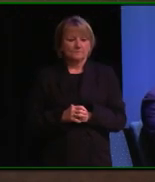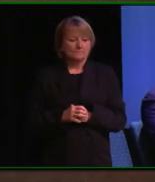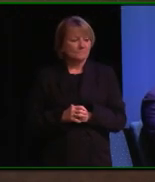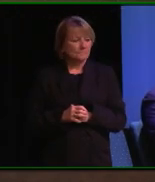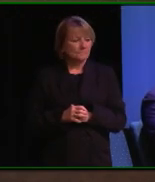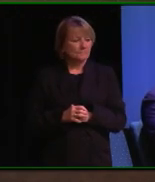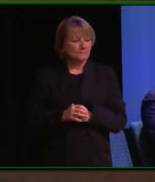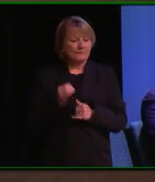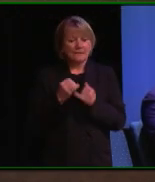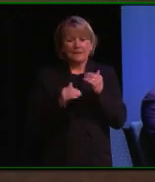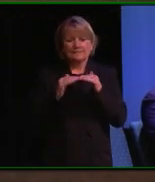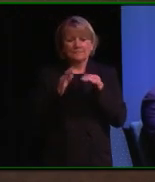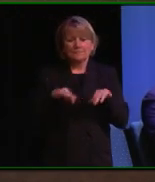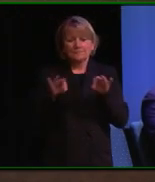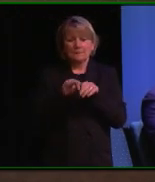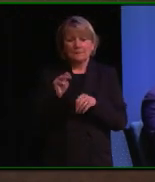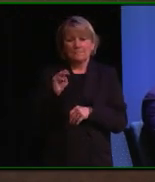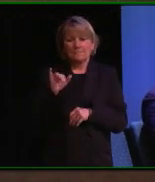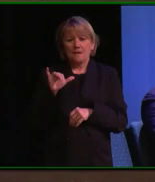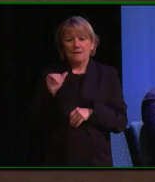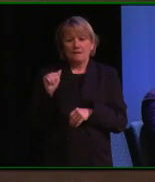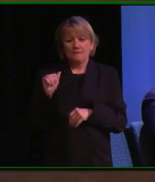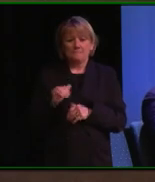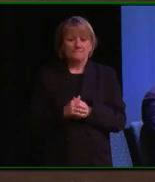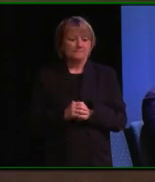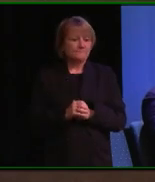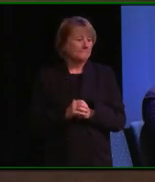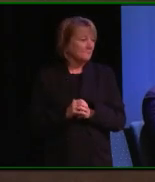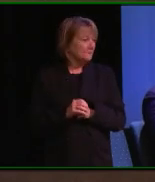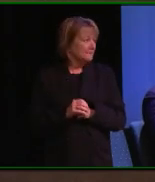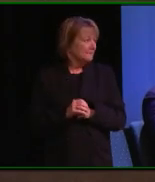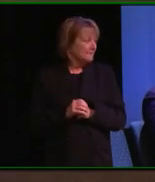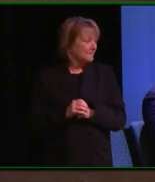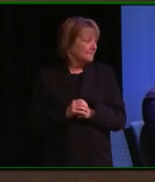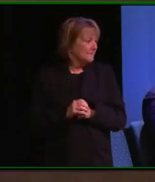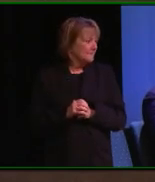And last but not least, Maya Walker. Thank you.